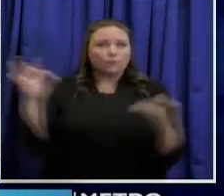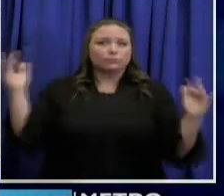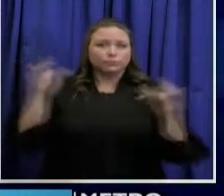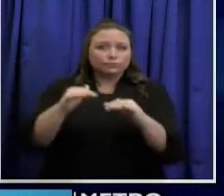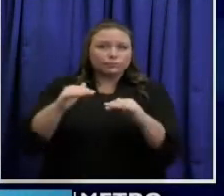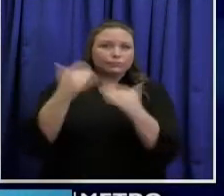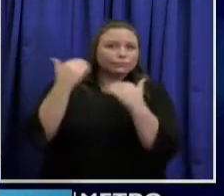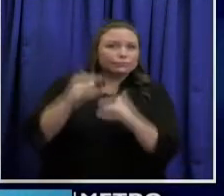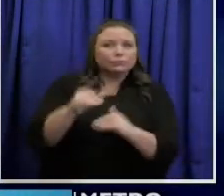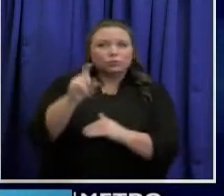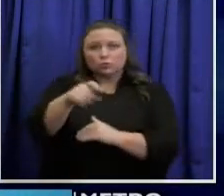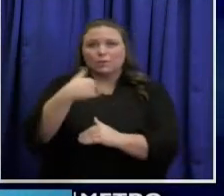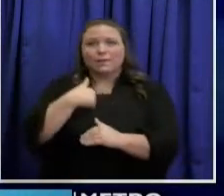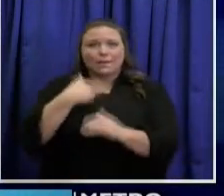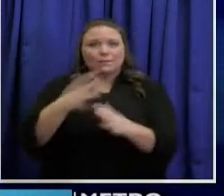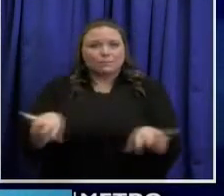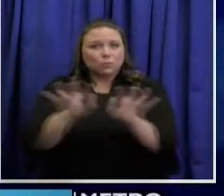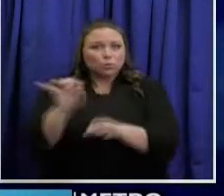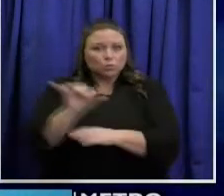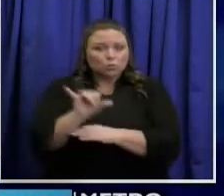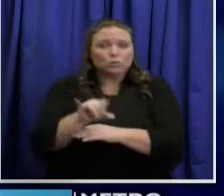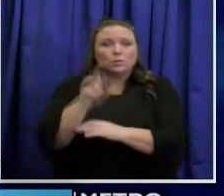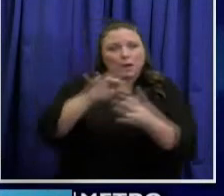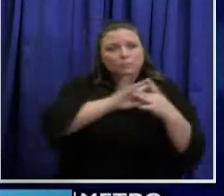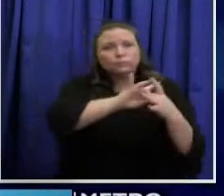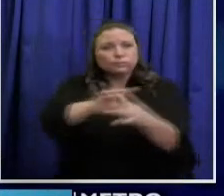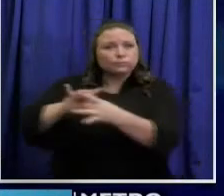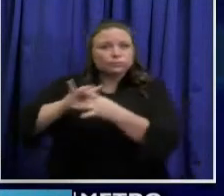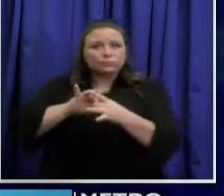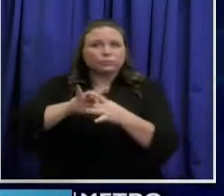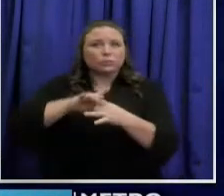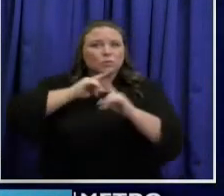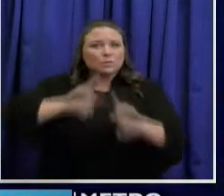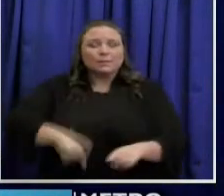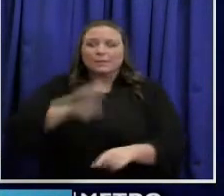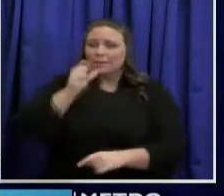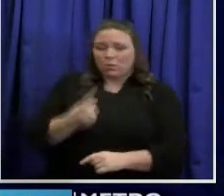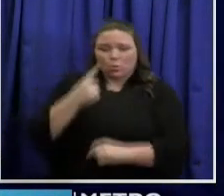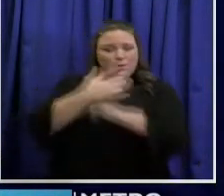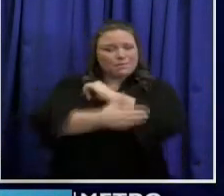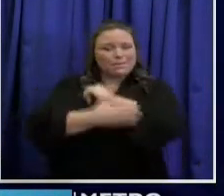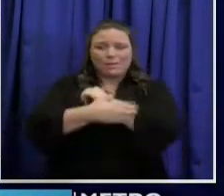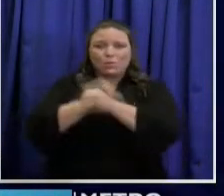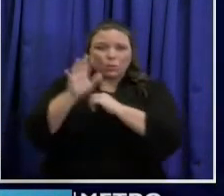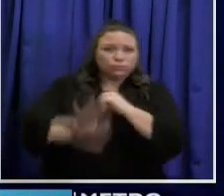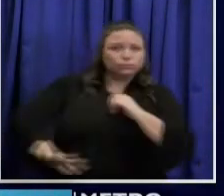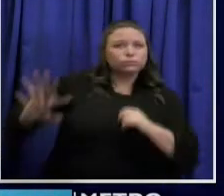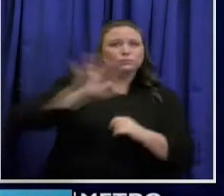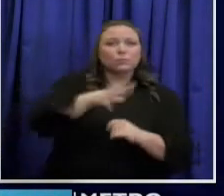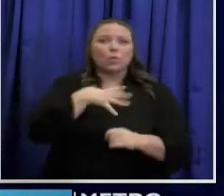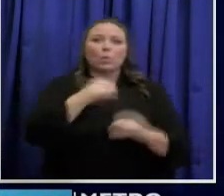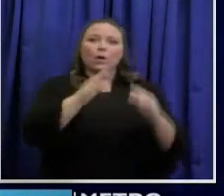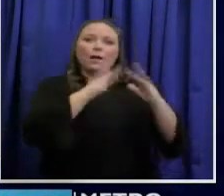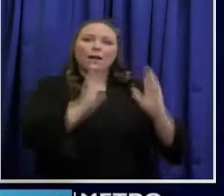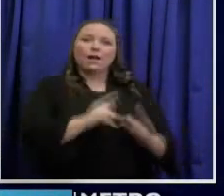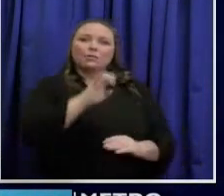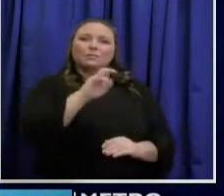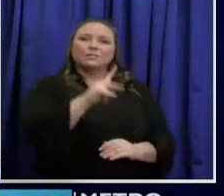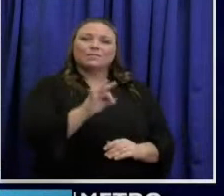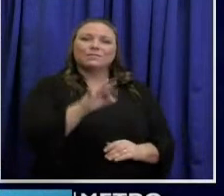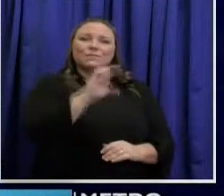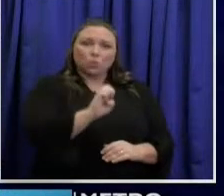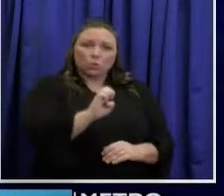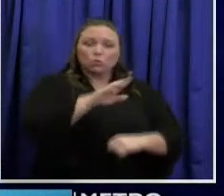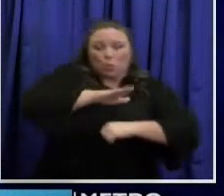important. Now, we need a unified response. This is not a one-county problem. This week's White House Task Force report